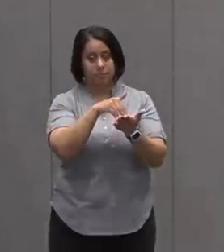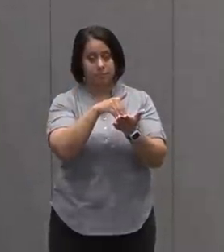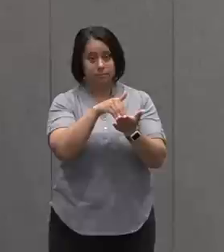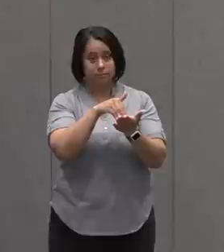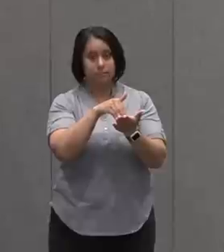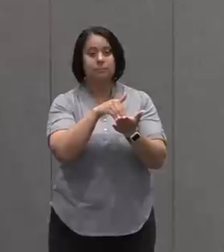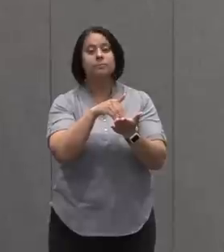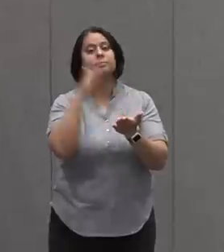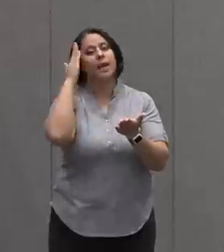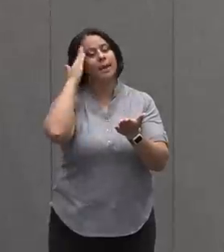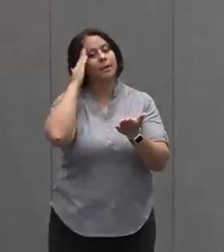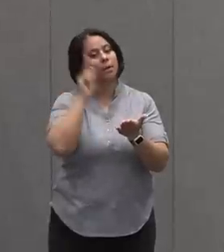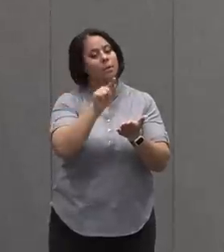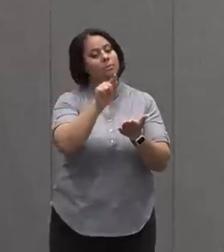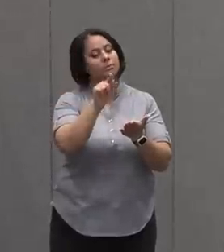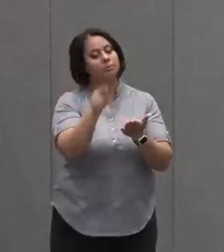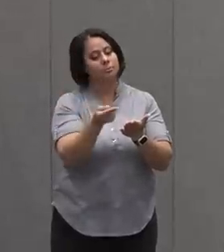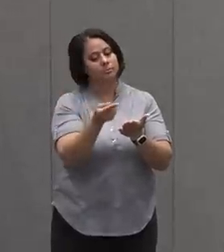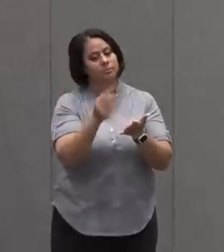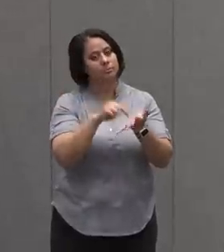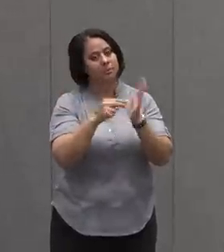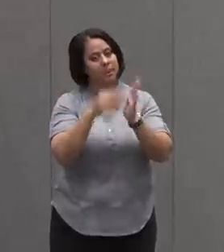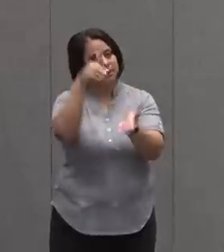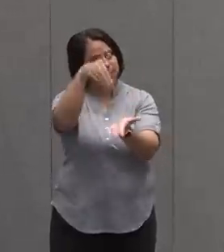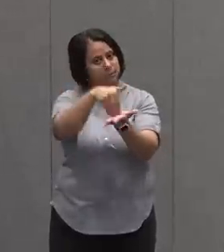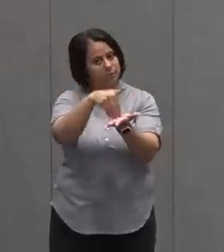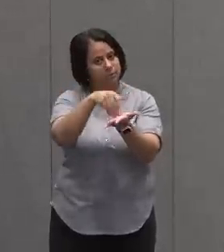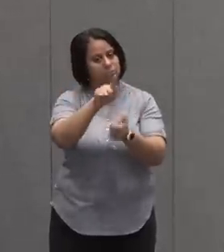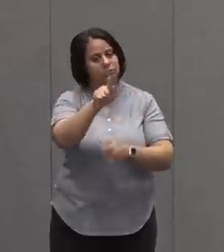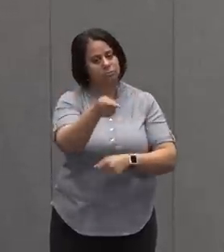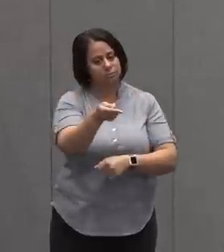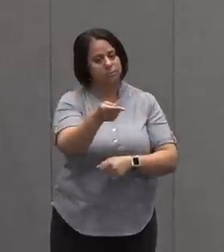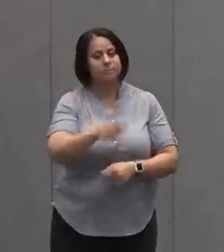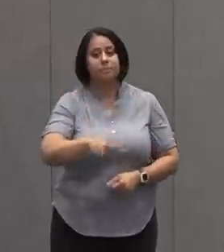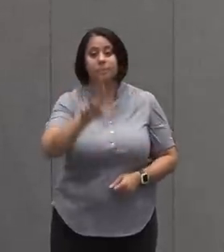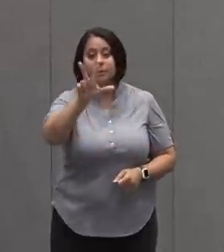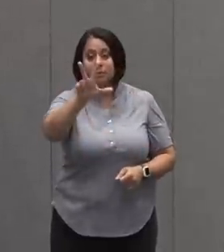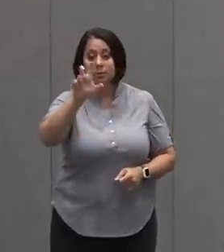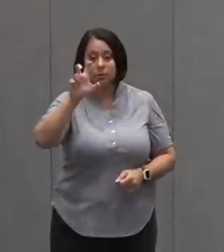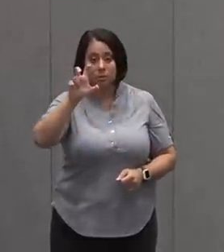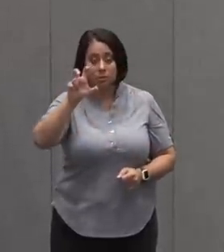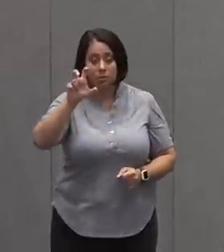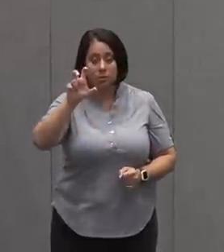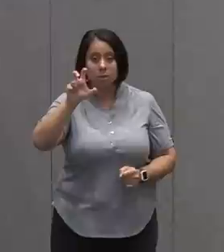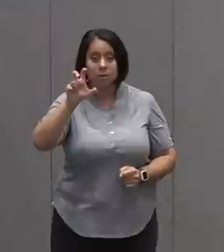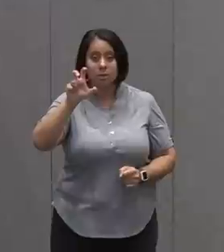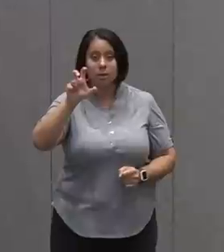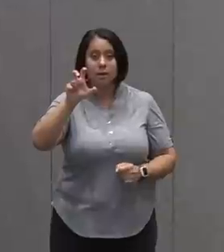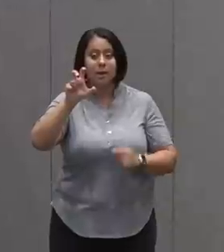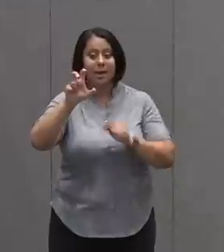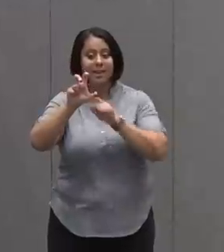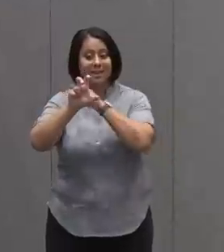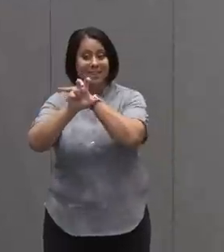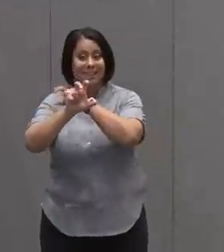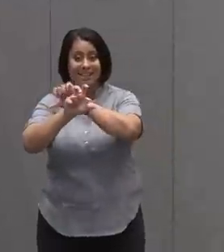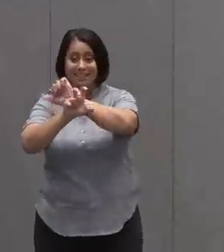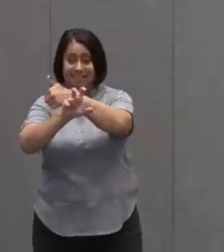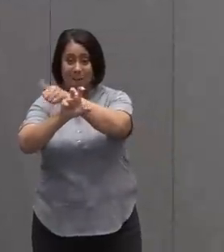always know that my comma says the 1,000. 300. We want to say 10 more.